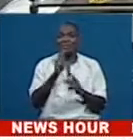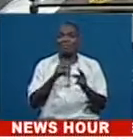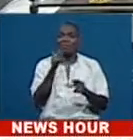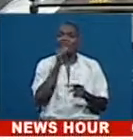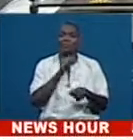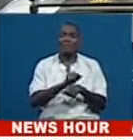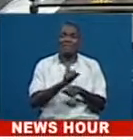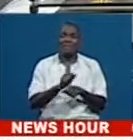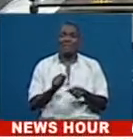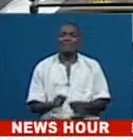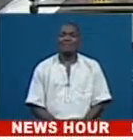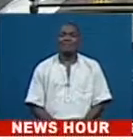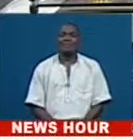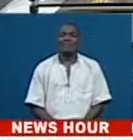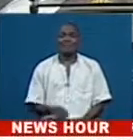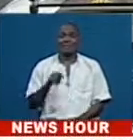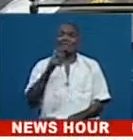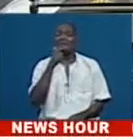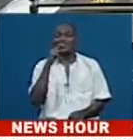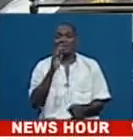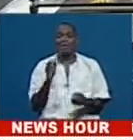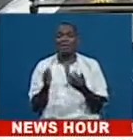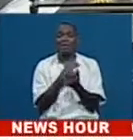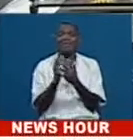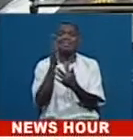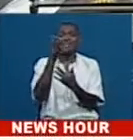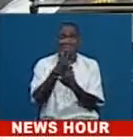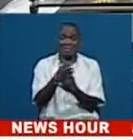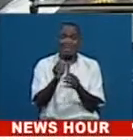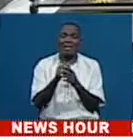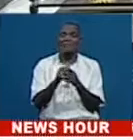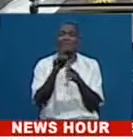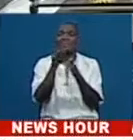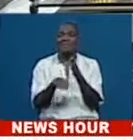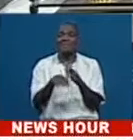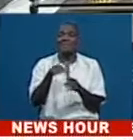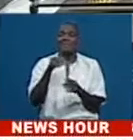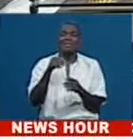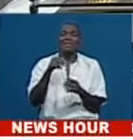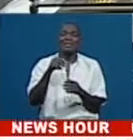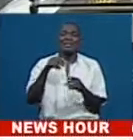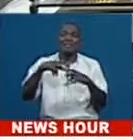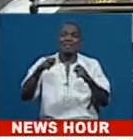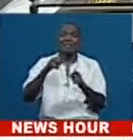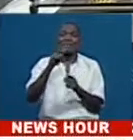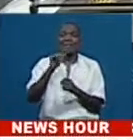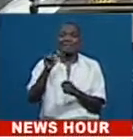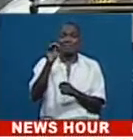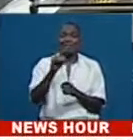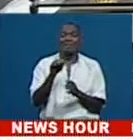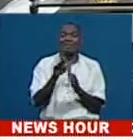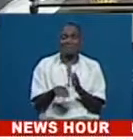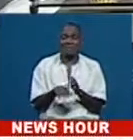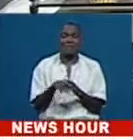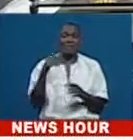sector to thrive. To him, interventions such as the reduction in electricity tariff, the 10% reduction